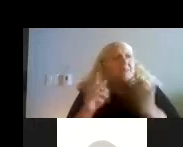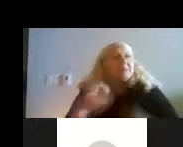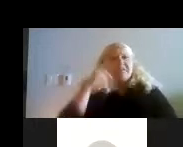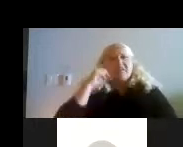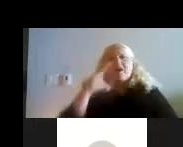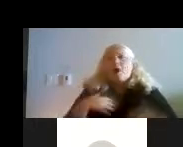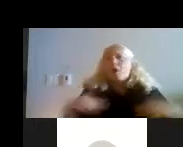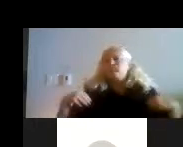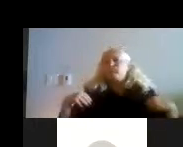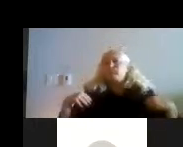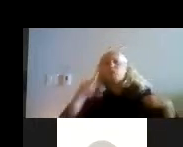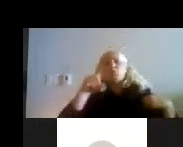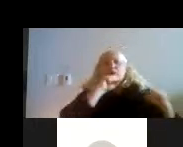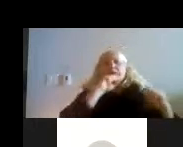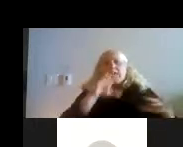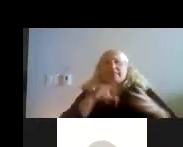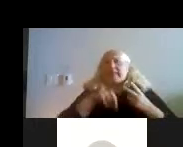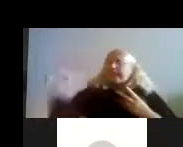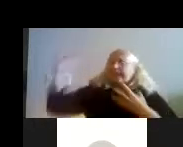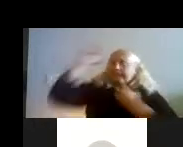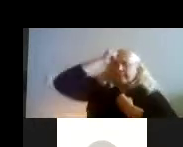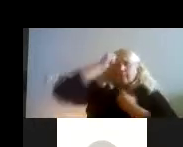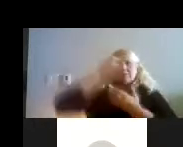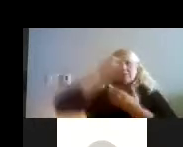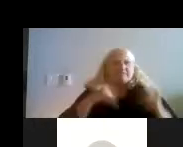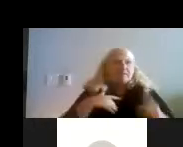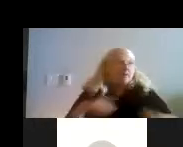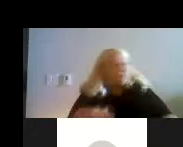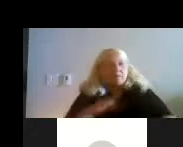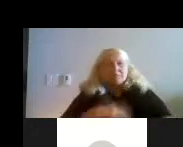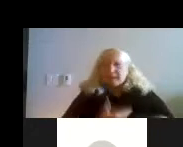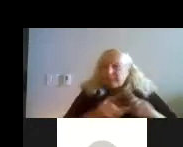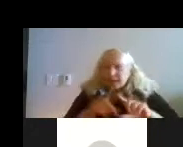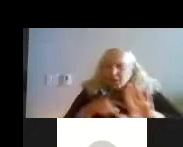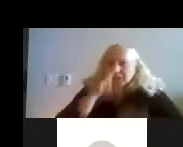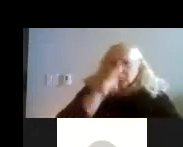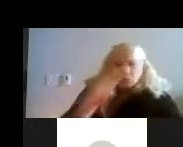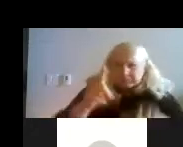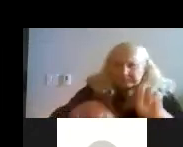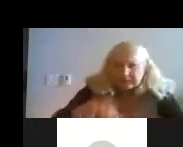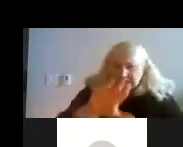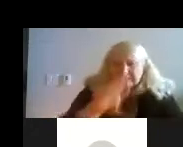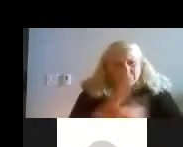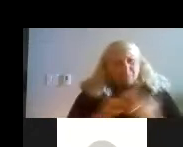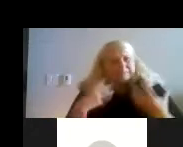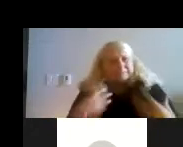really upsetting. But again, we can't ignore that. It's part of that healing process. And